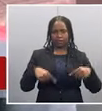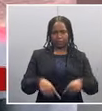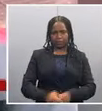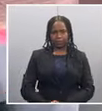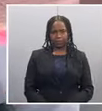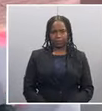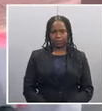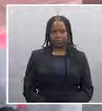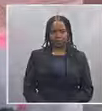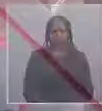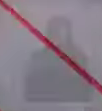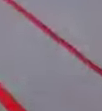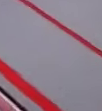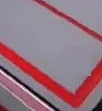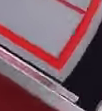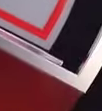lives.